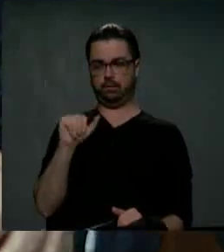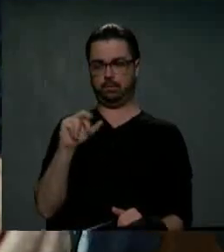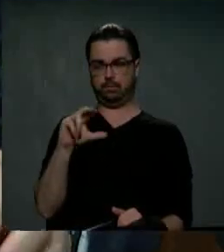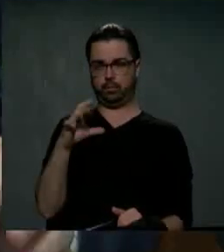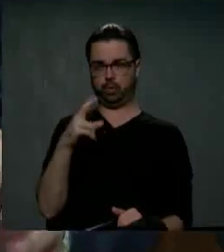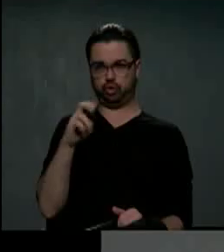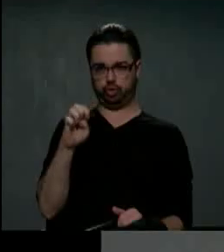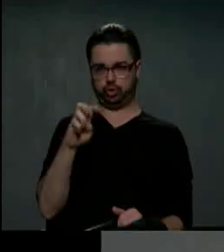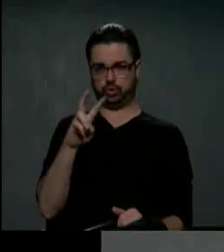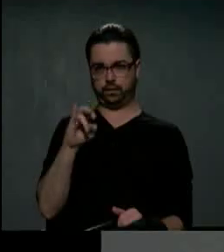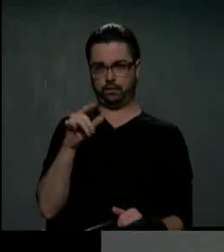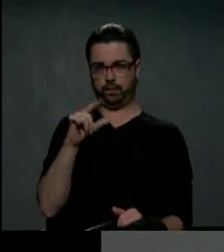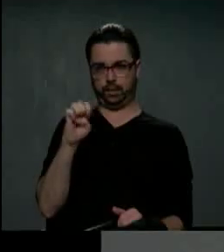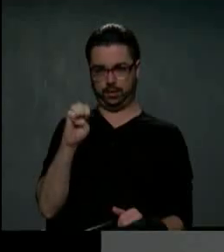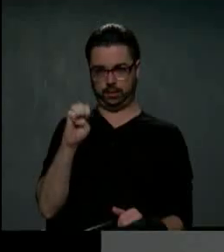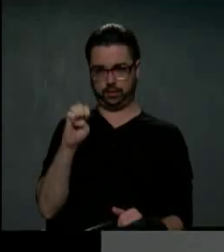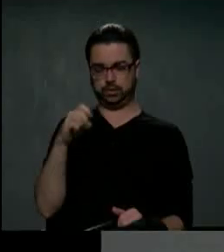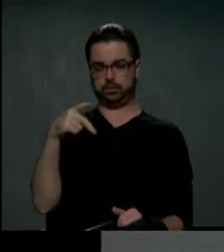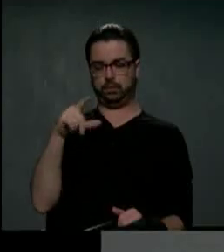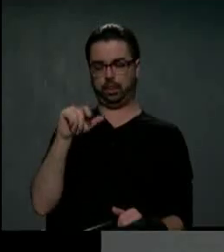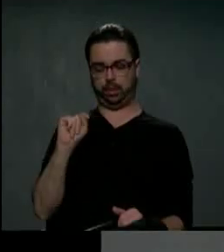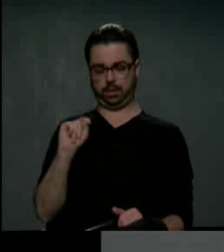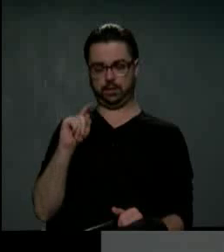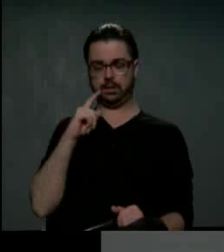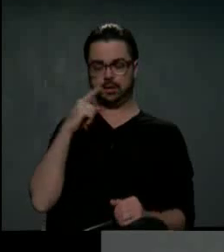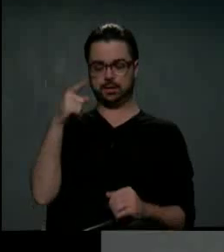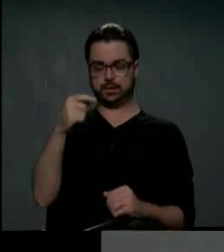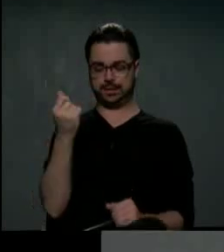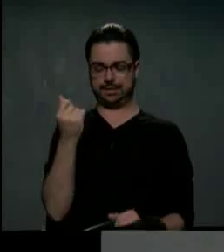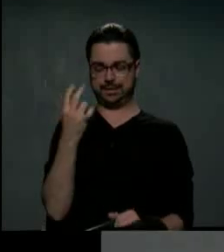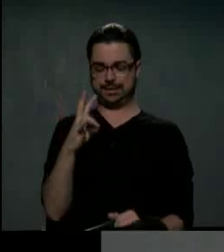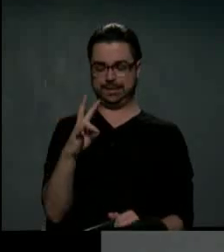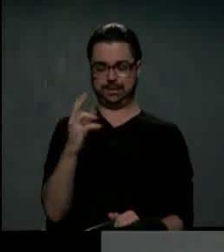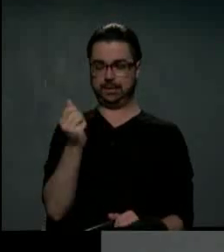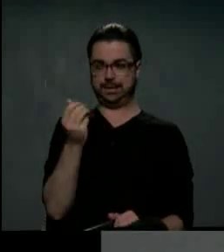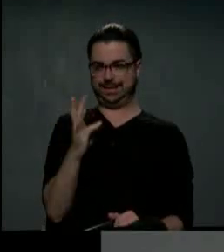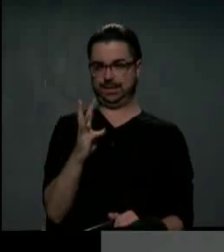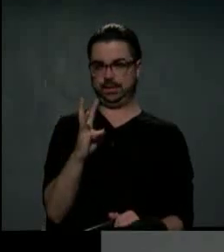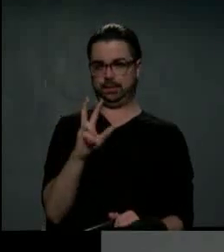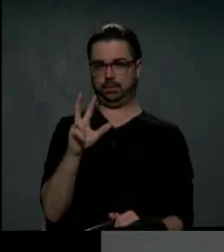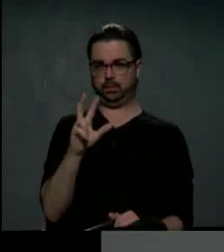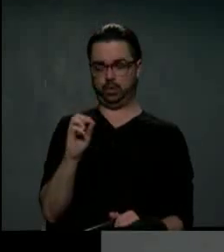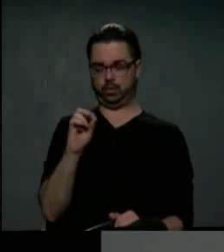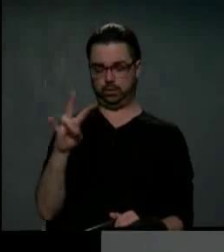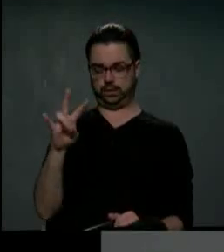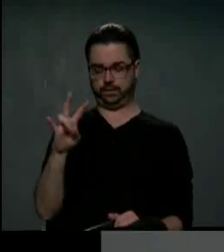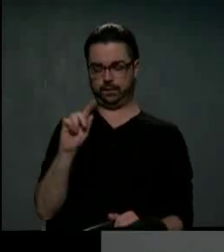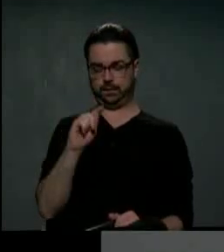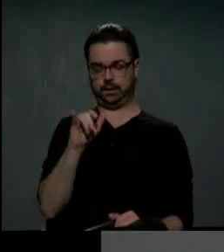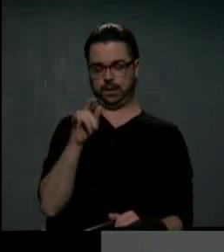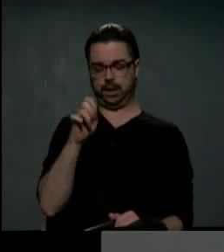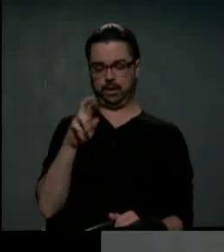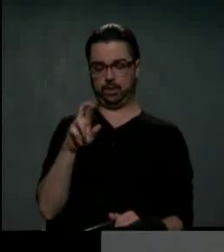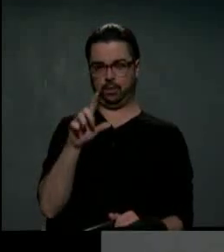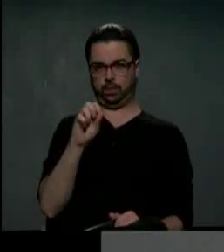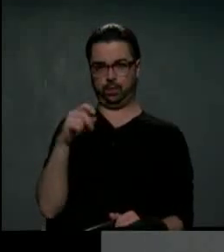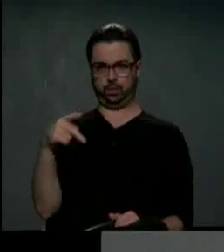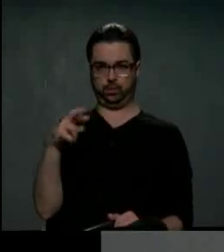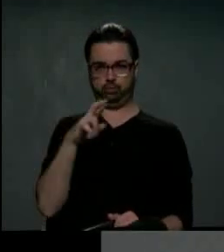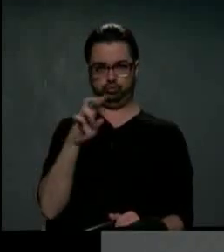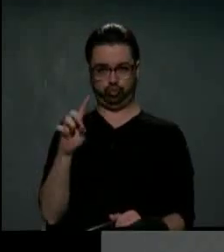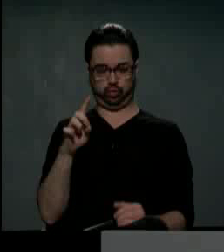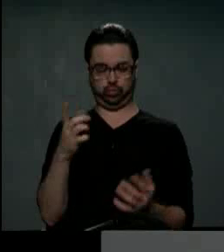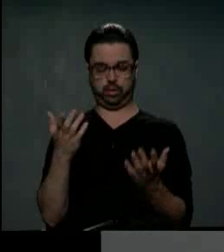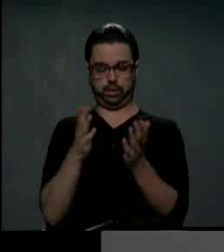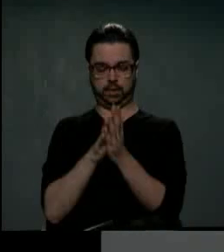located at 16307 Taylor Loop Road. Staff recommends deferral of this item to the August 9, 2018 hearing. The applicant and staff